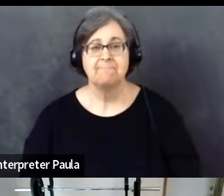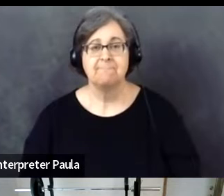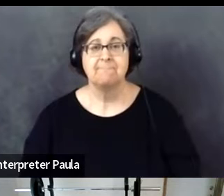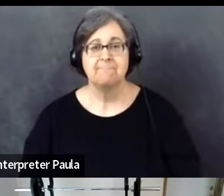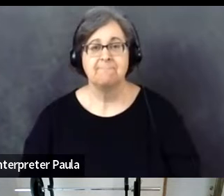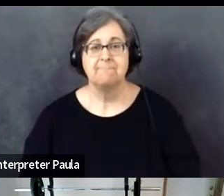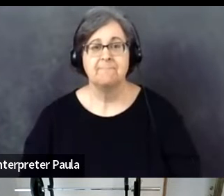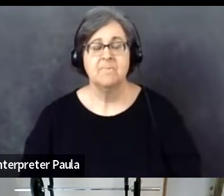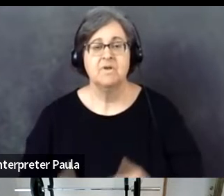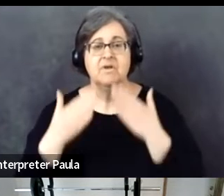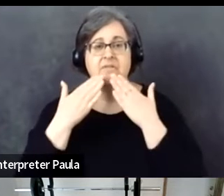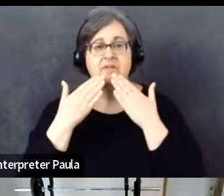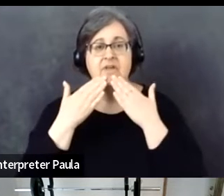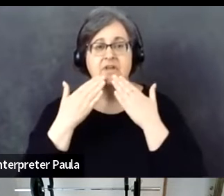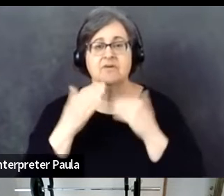Thank you, Jen.